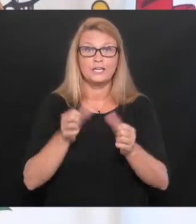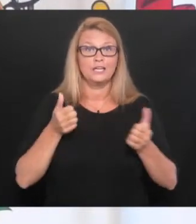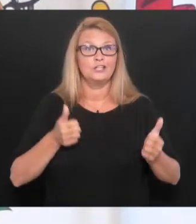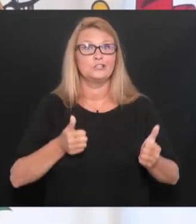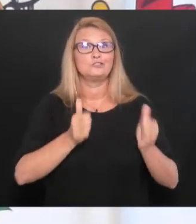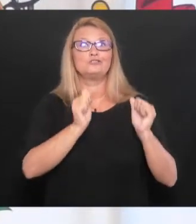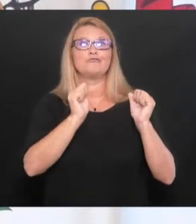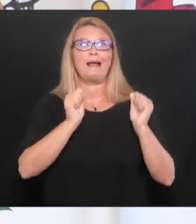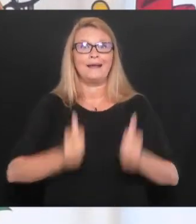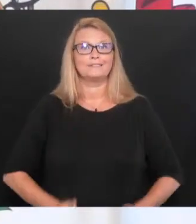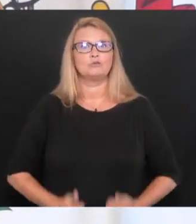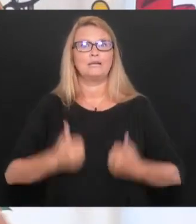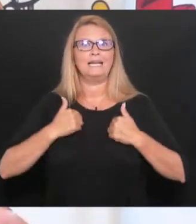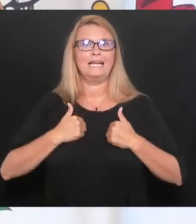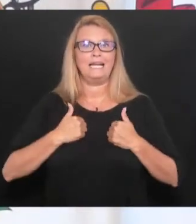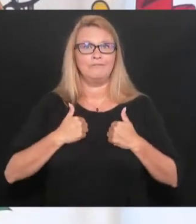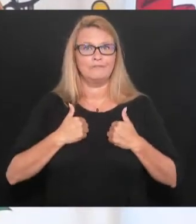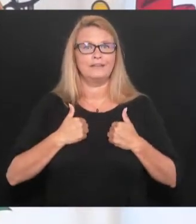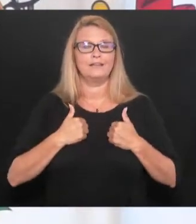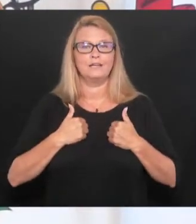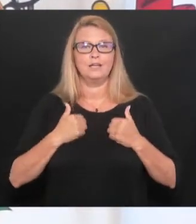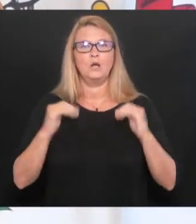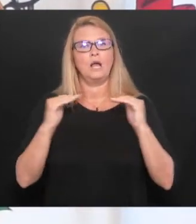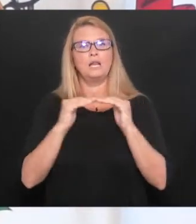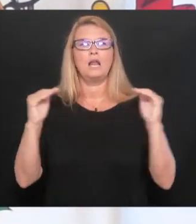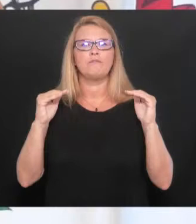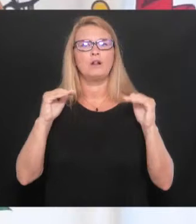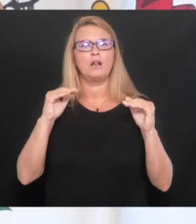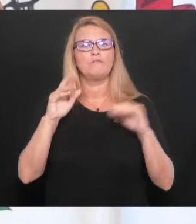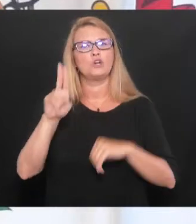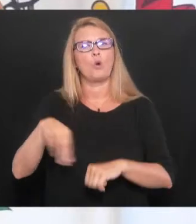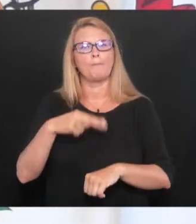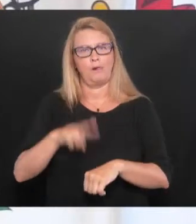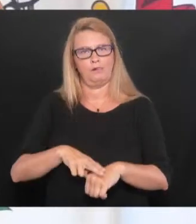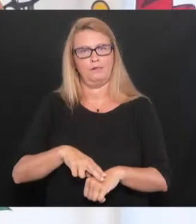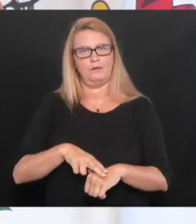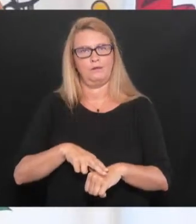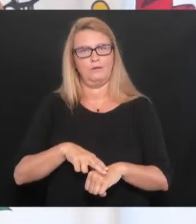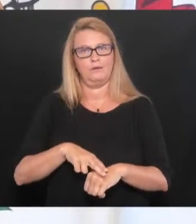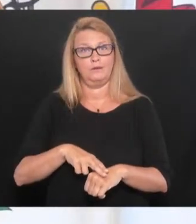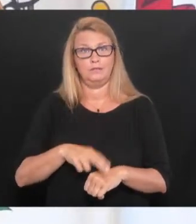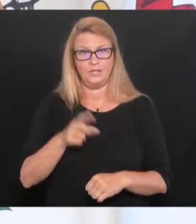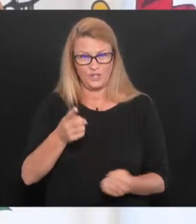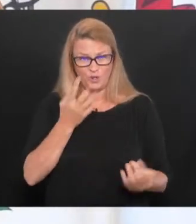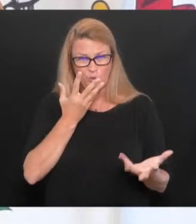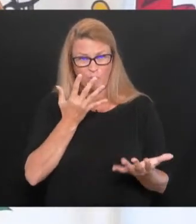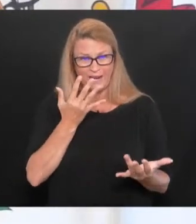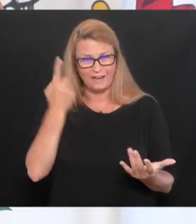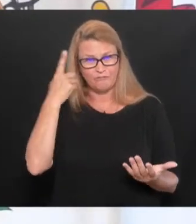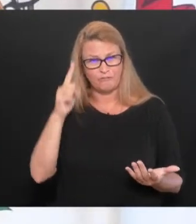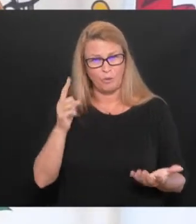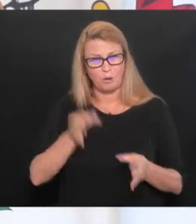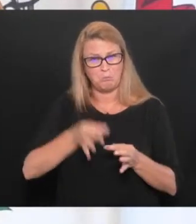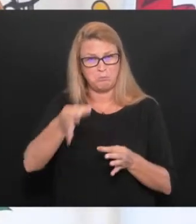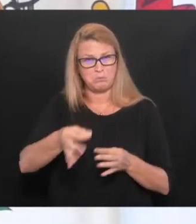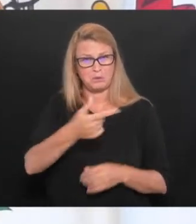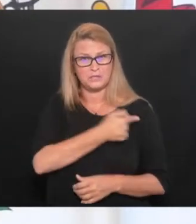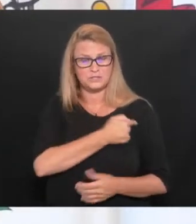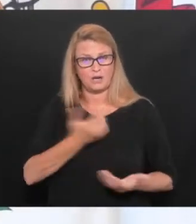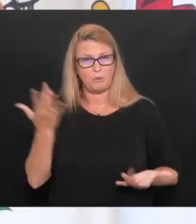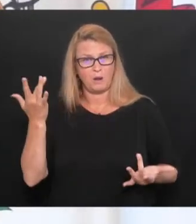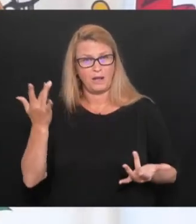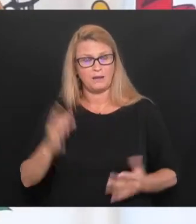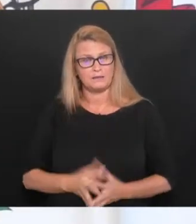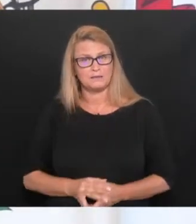trying to live our life with a level of normalcy. What are you waiting on? What are you waiting on? If we